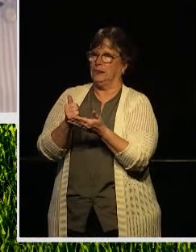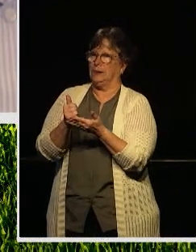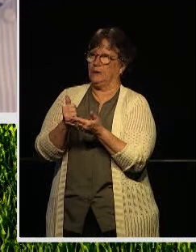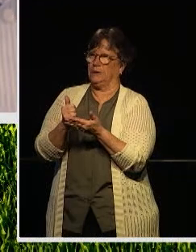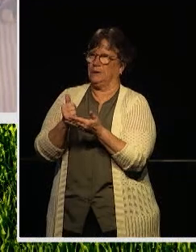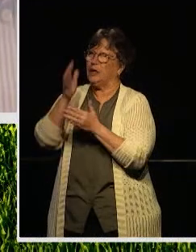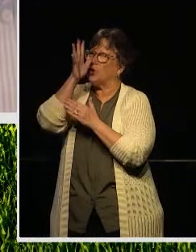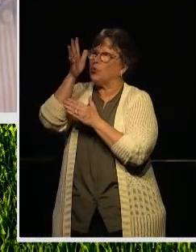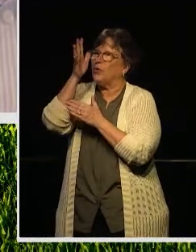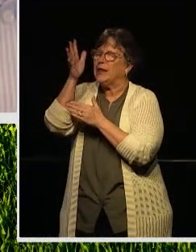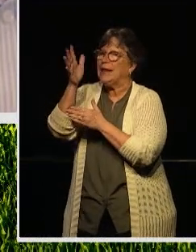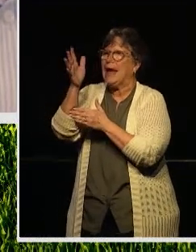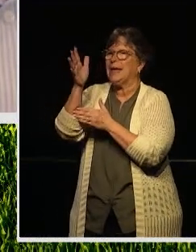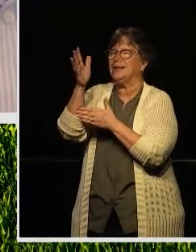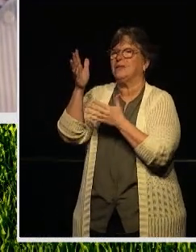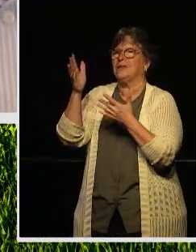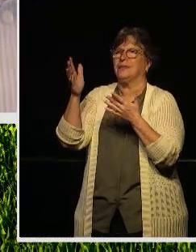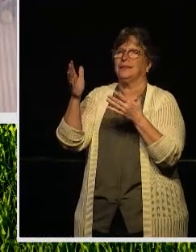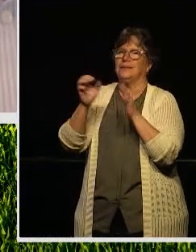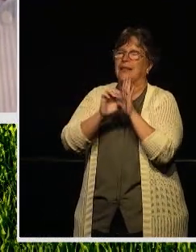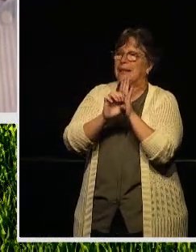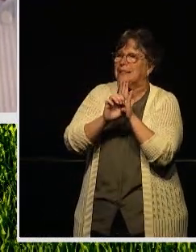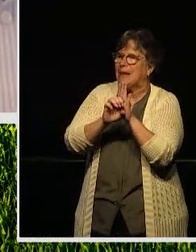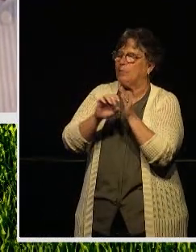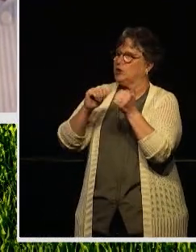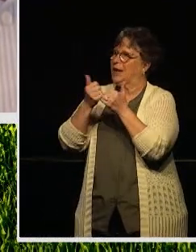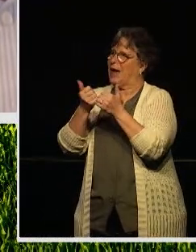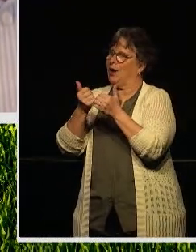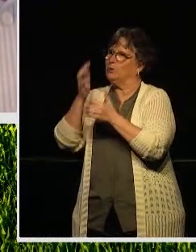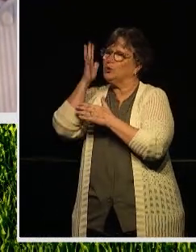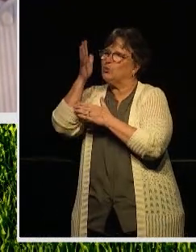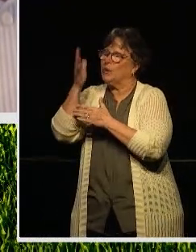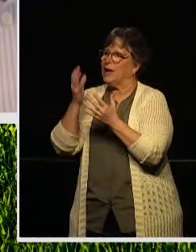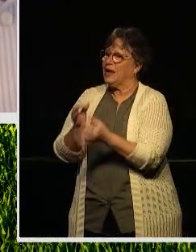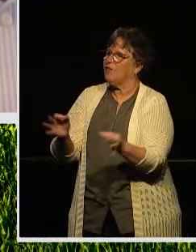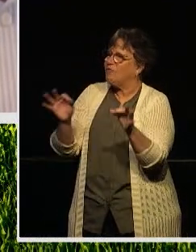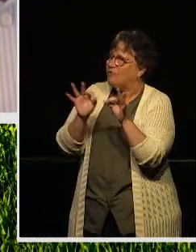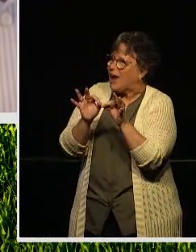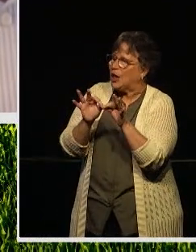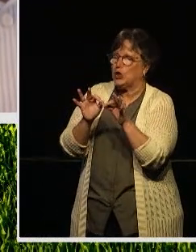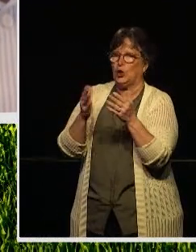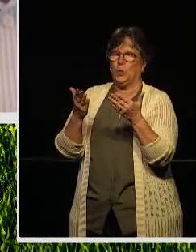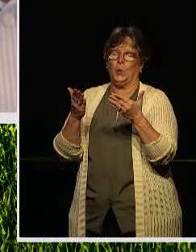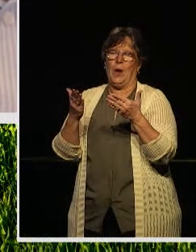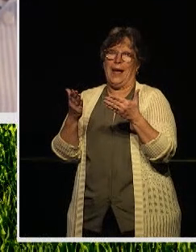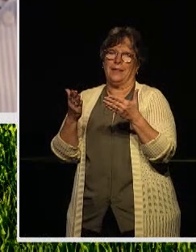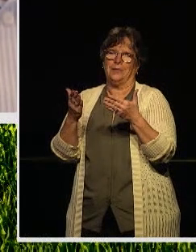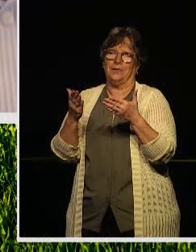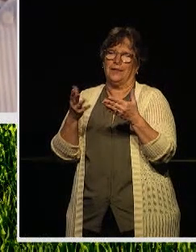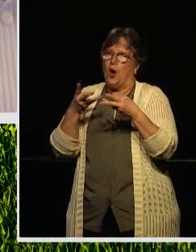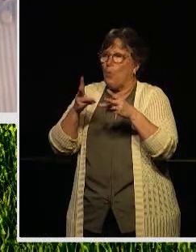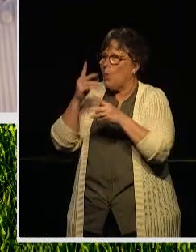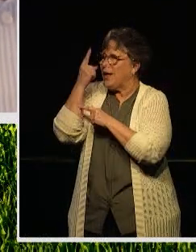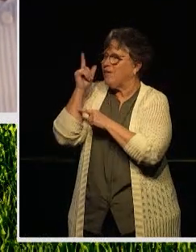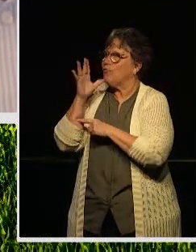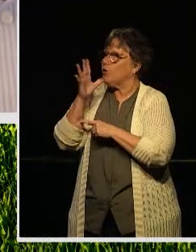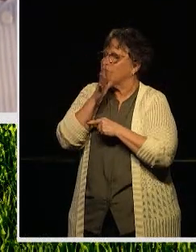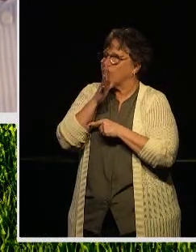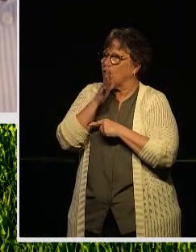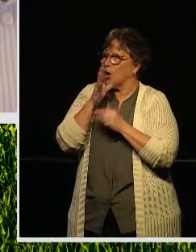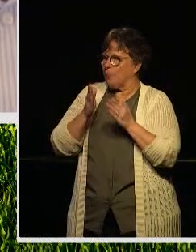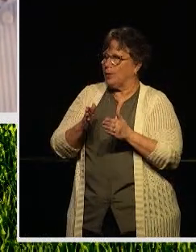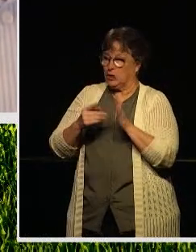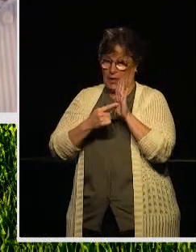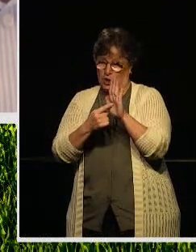create like lighthouse examples of how to create value and create a little bit of a blueprint for farmers, and to show them here is how